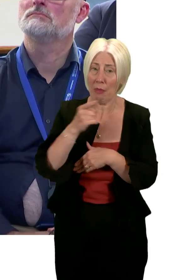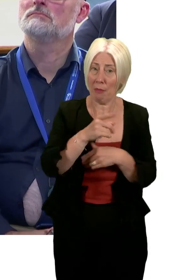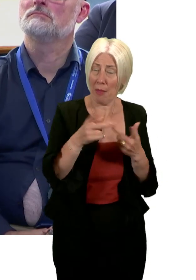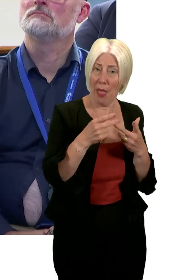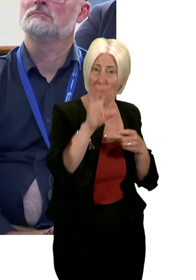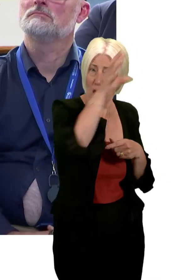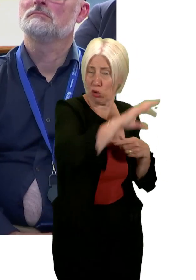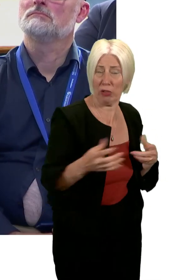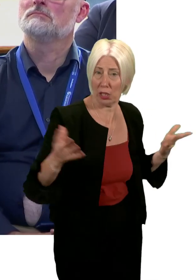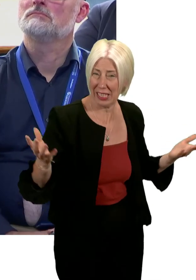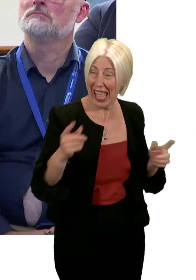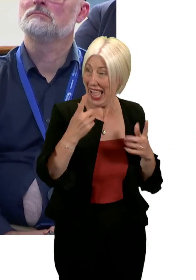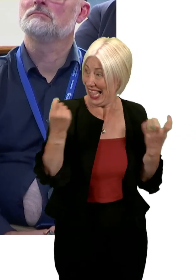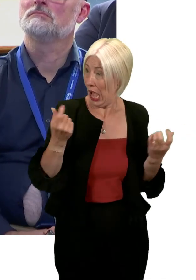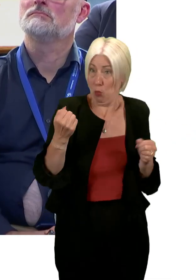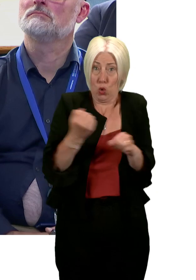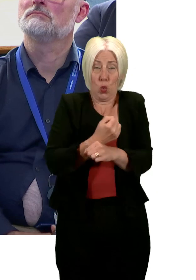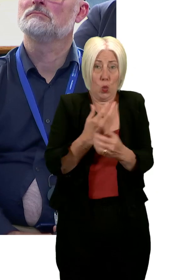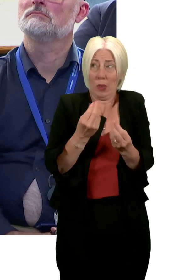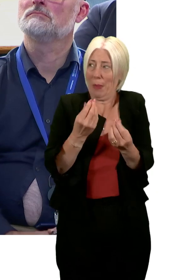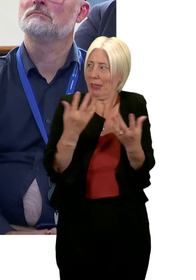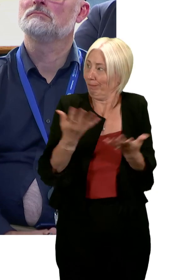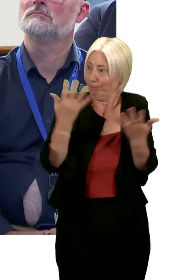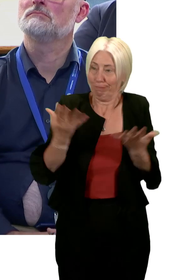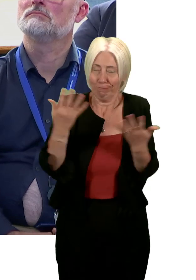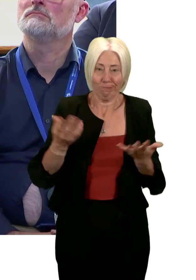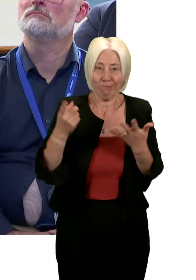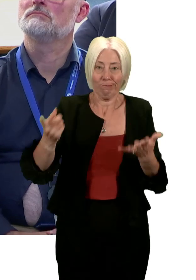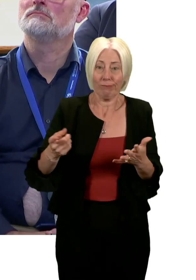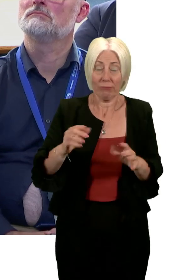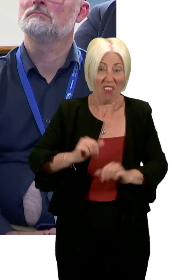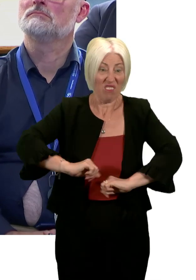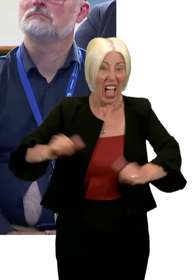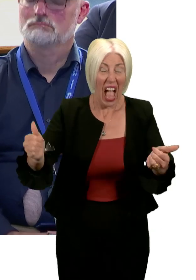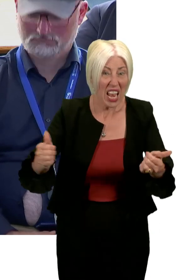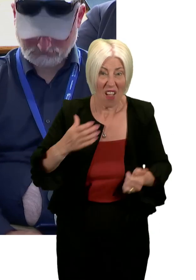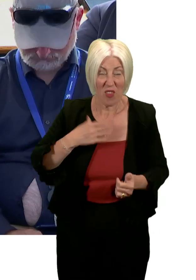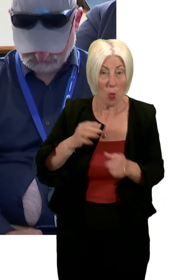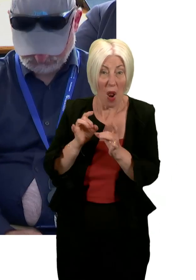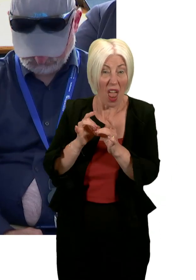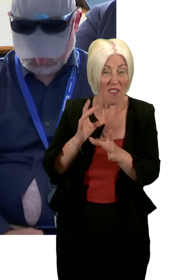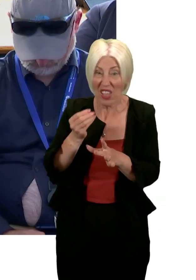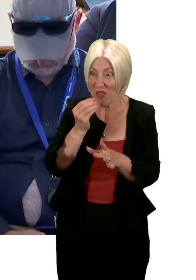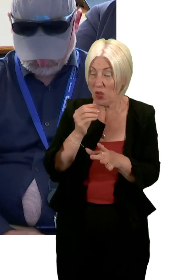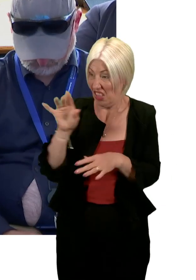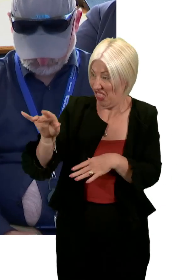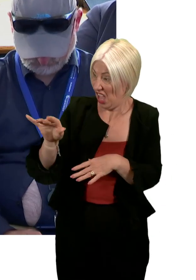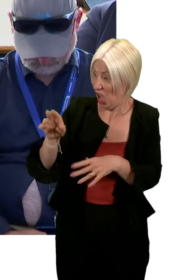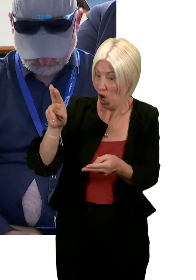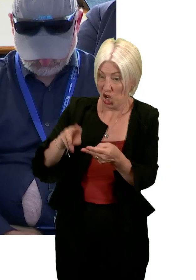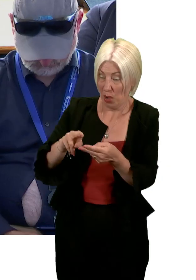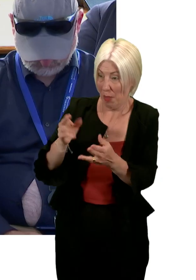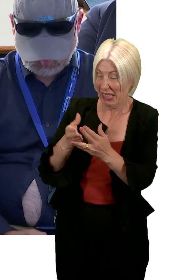that access, or not access in the right word? I'm no problem with people having fast food. It's there, it's cheap, it's accessible. But